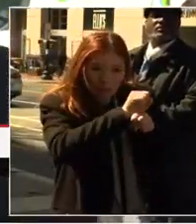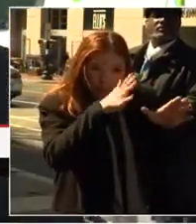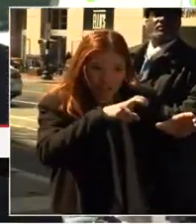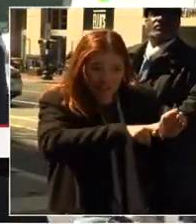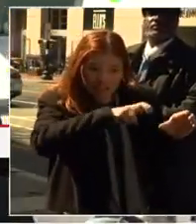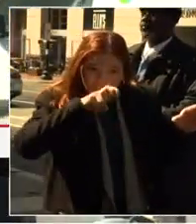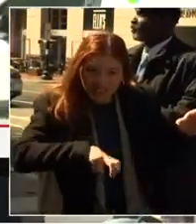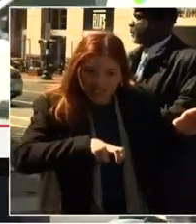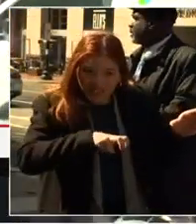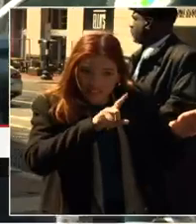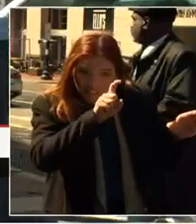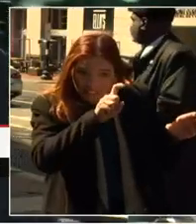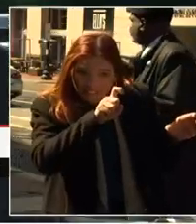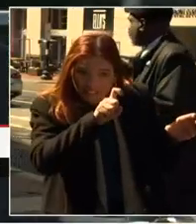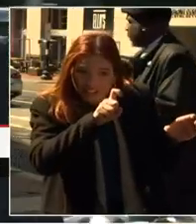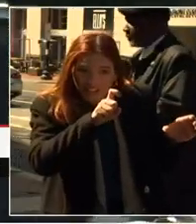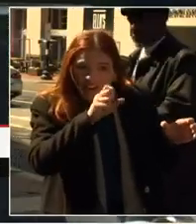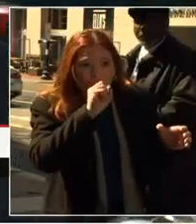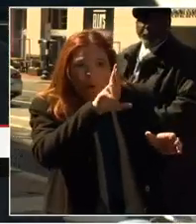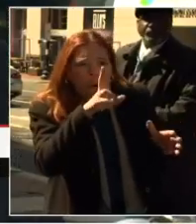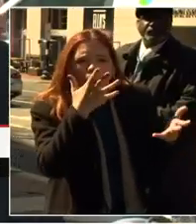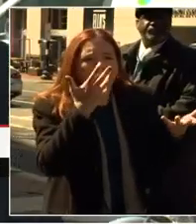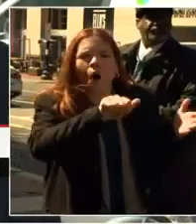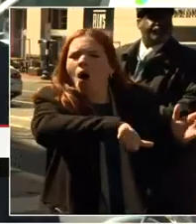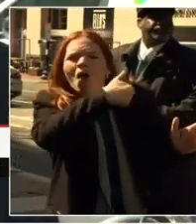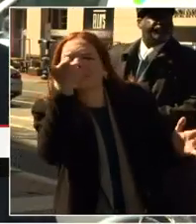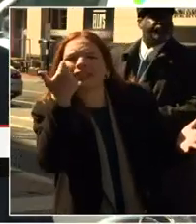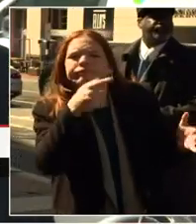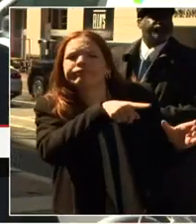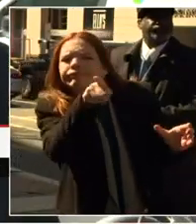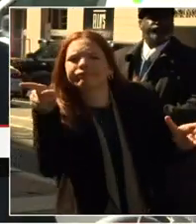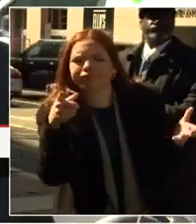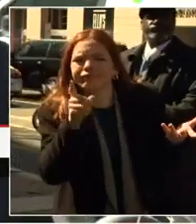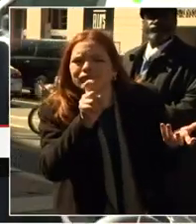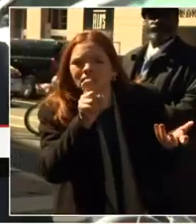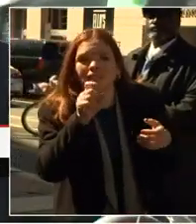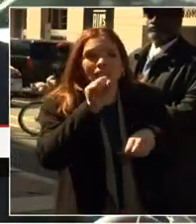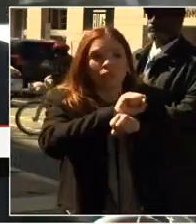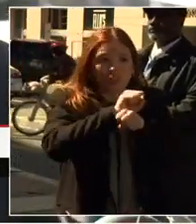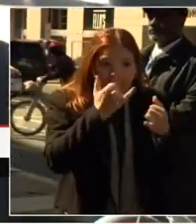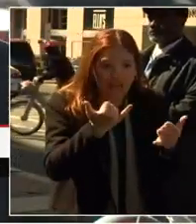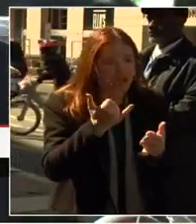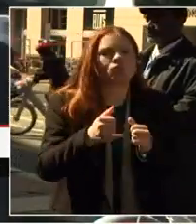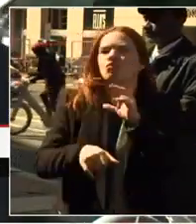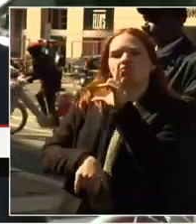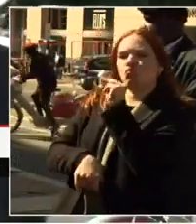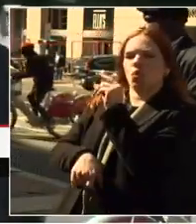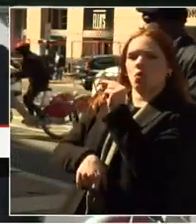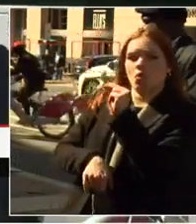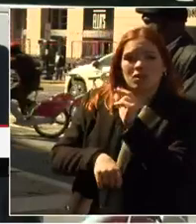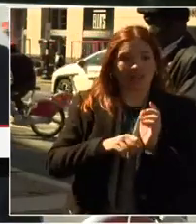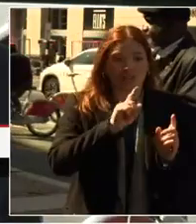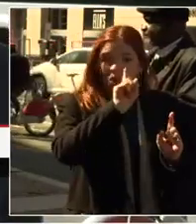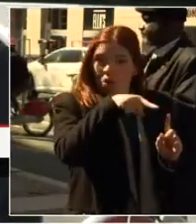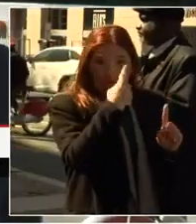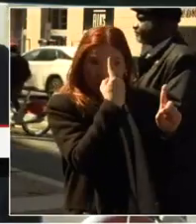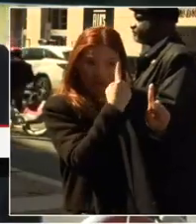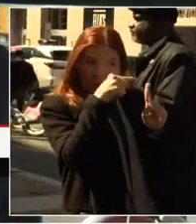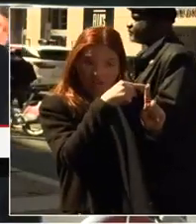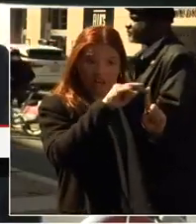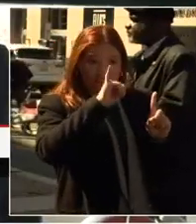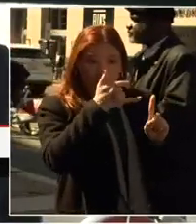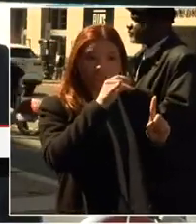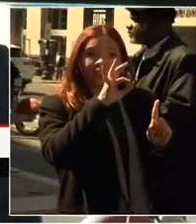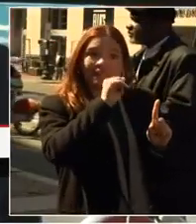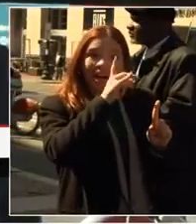your administration, anybody else who is not at work? No. On leave? Is it just Falchecchio? I said no. Are